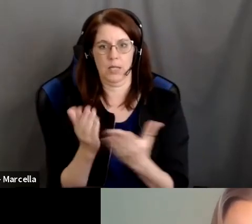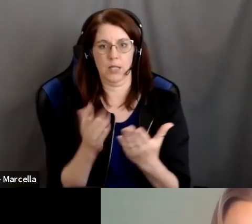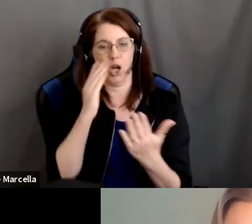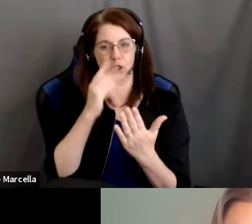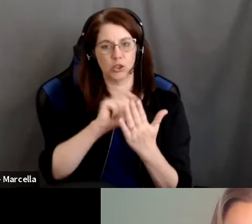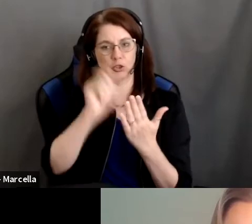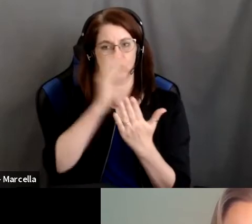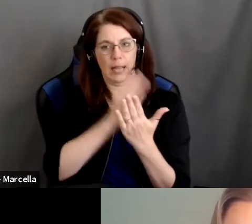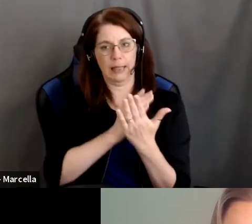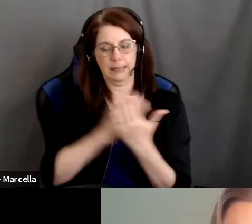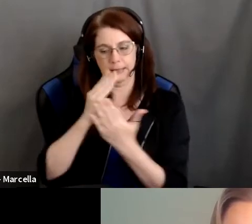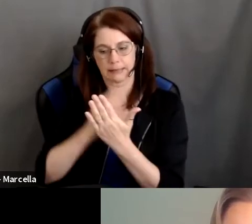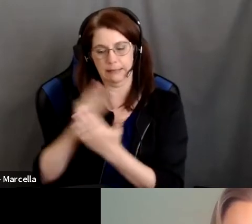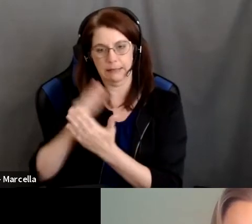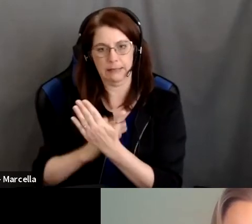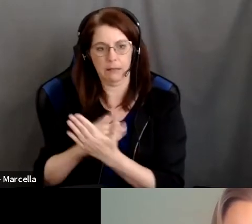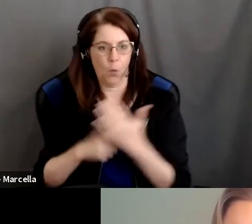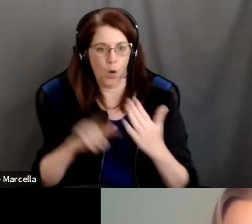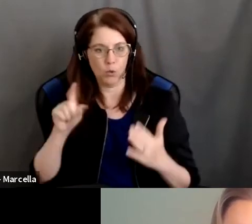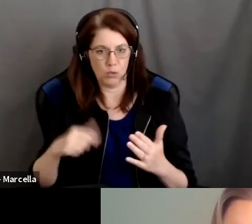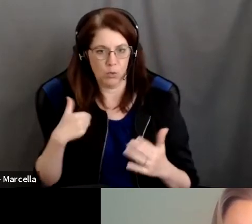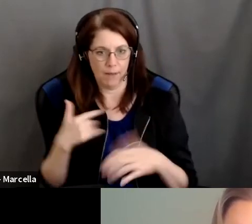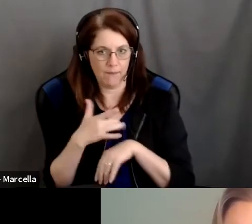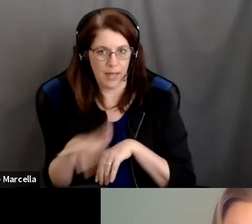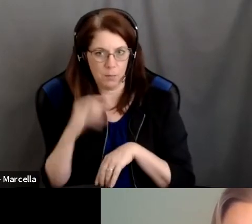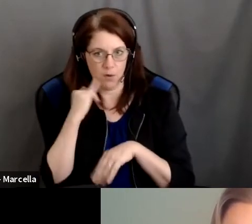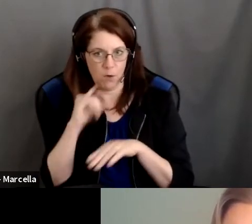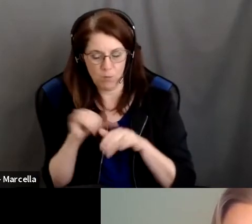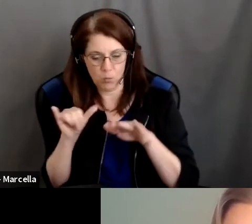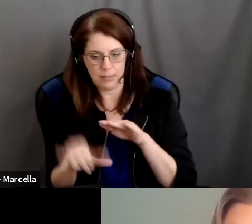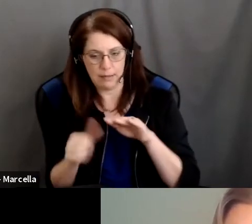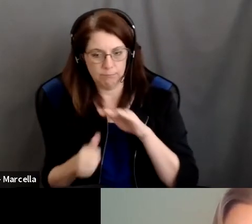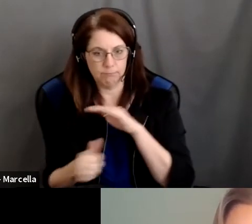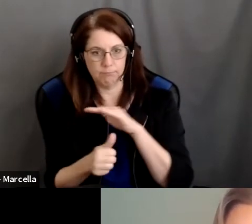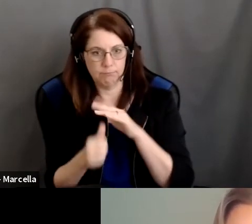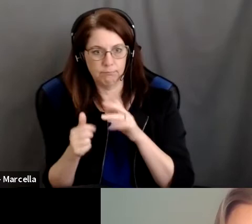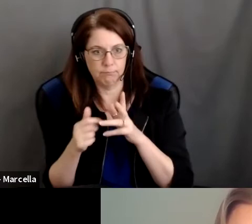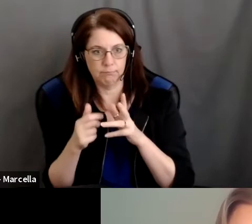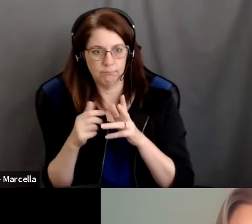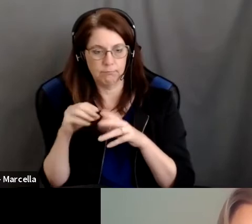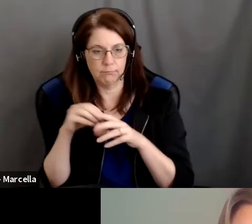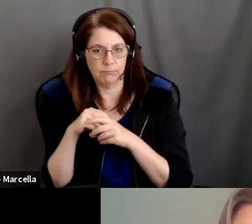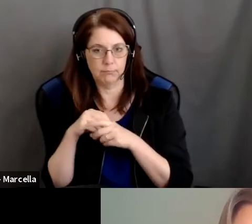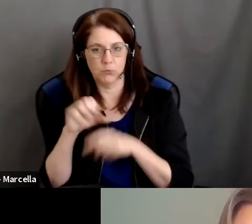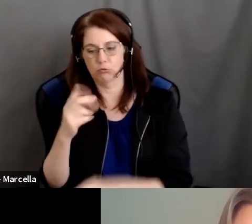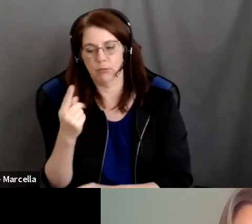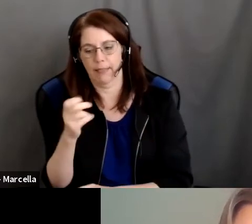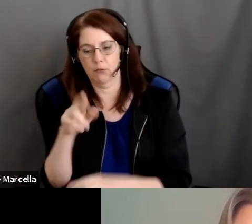checklists of things you need to have on hand if you have to shelter in place. There are